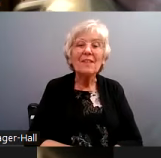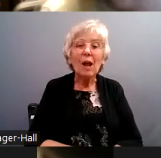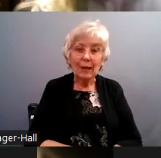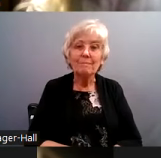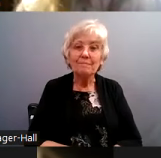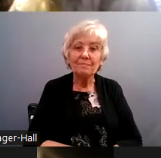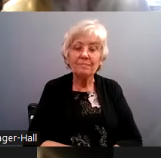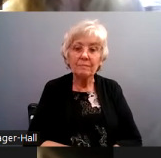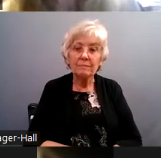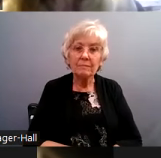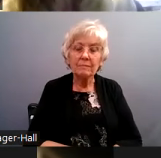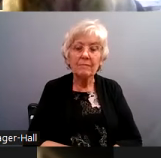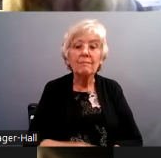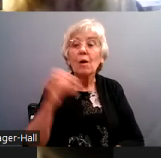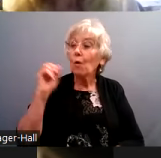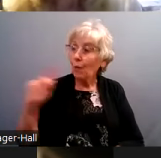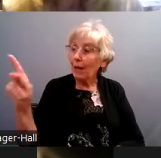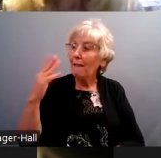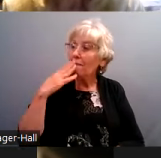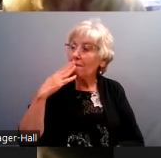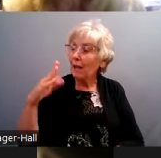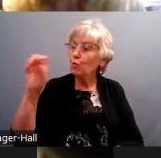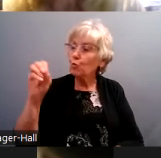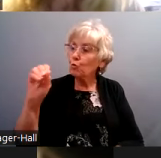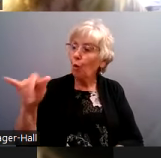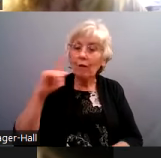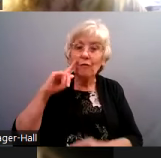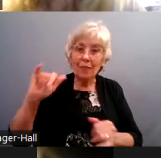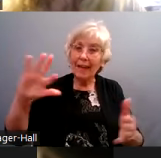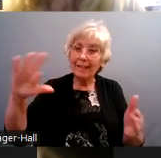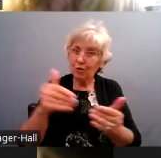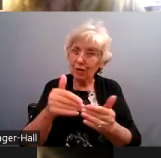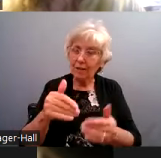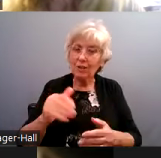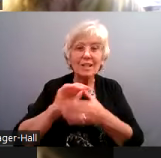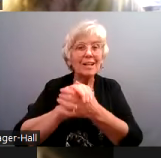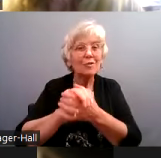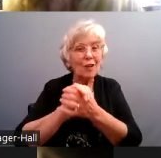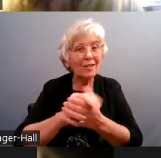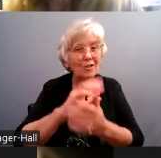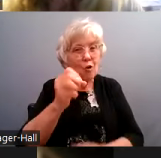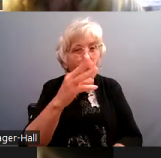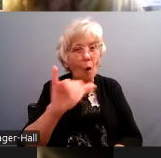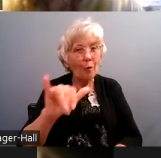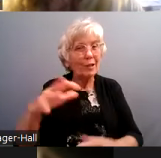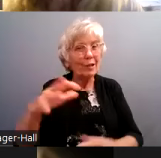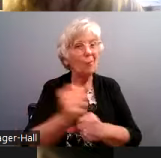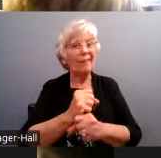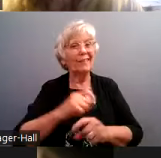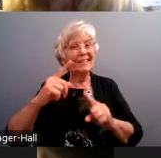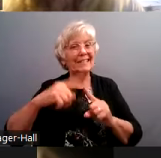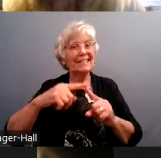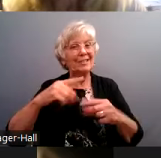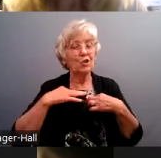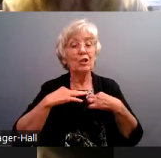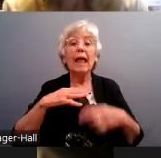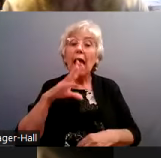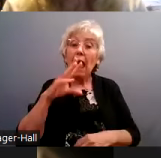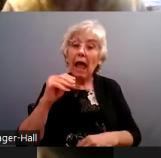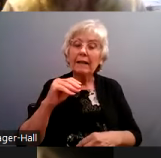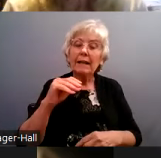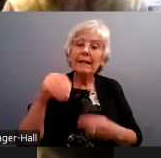Okay. Well, thank you, Joy, for that introduction. Congratulations, Corey, on that t-shirt. And just to give you